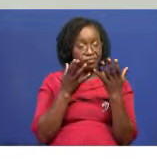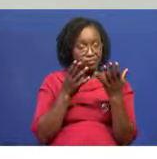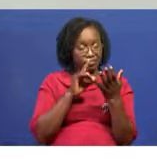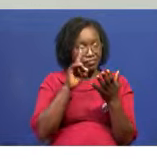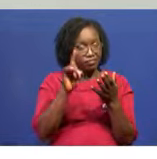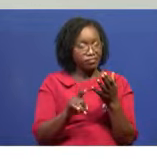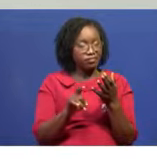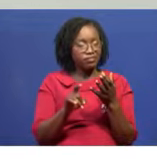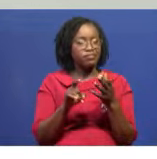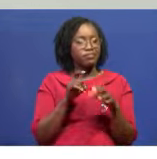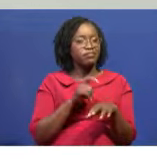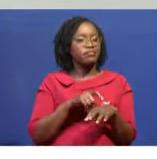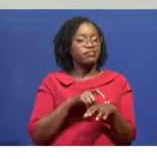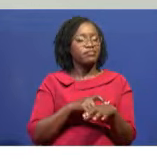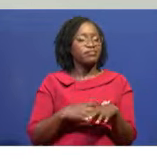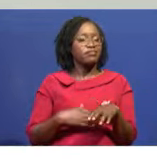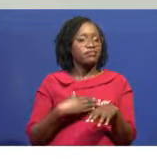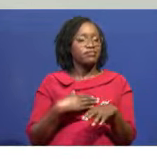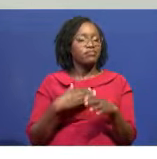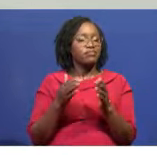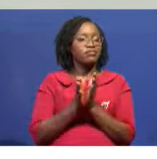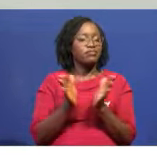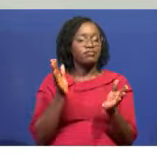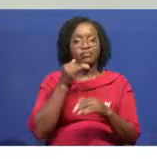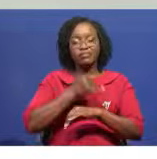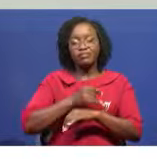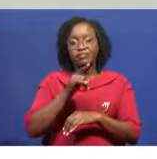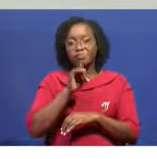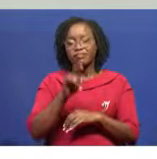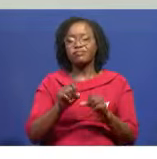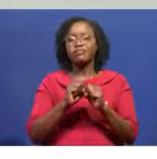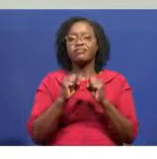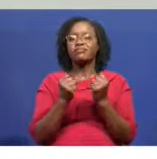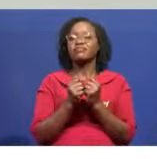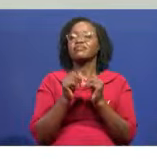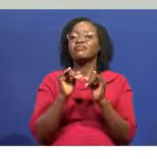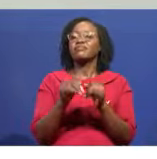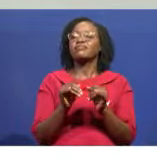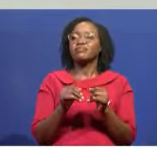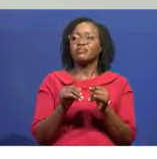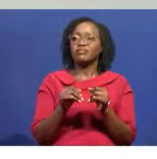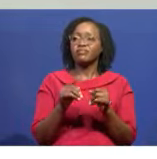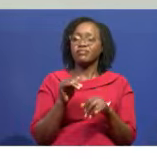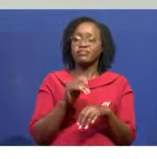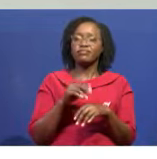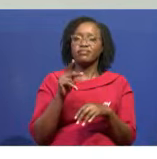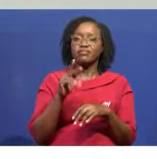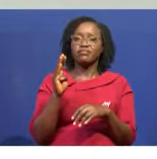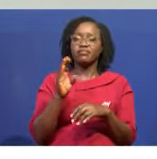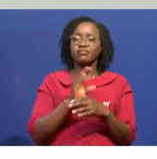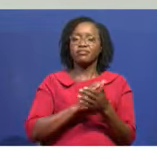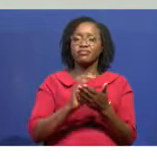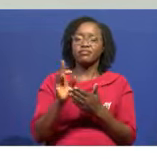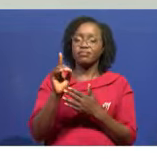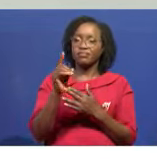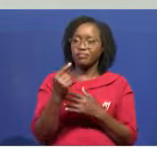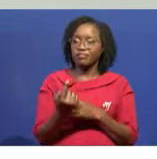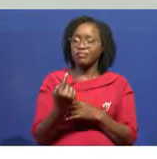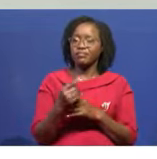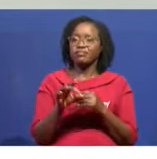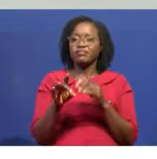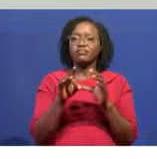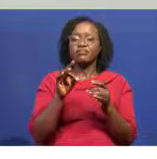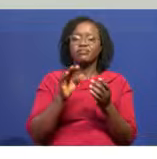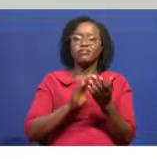when you have visited those public institutions? Talk to us on our social media platforms at KBC Channel 1. Of course, I'll be sampling some of your views